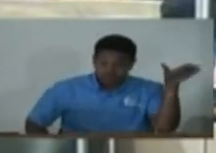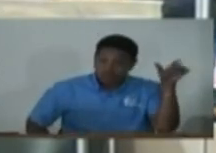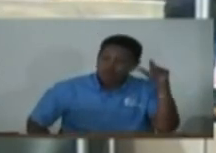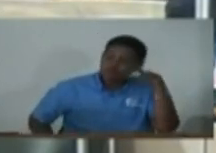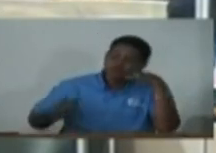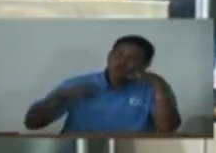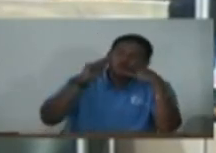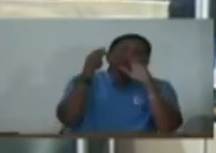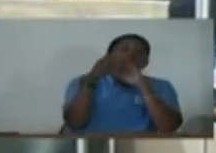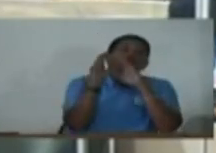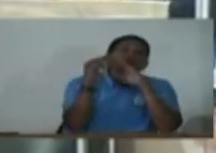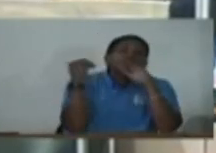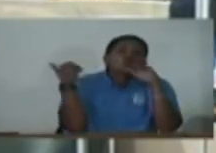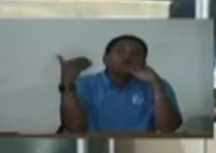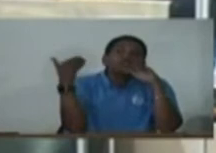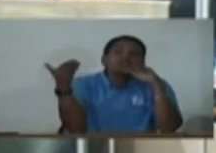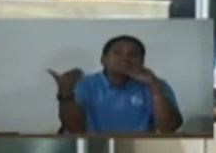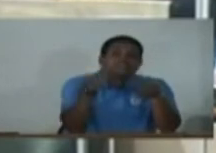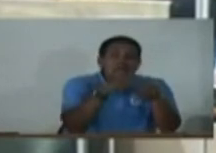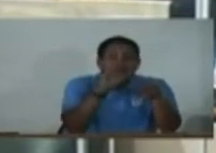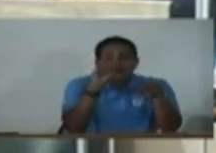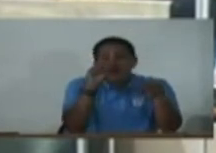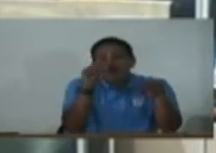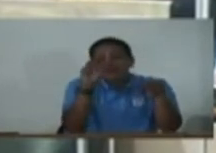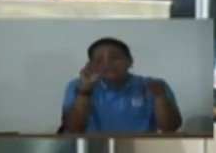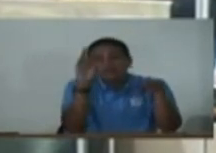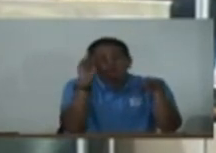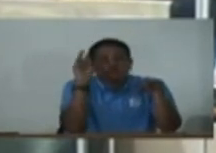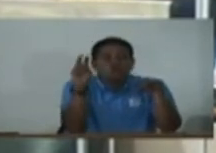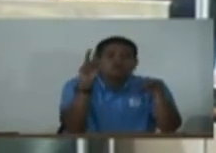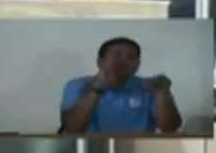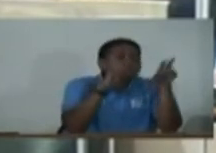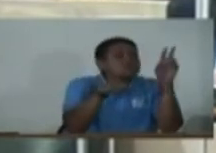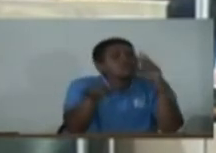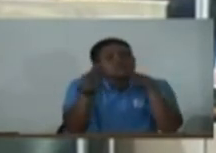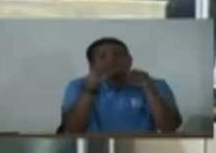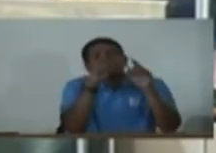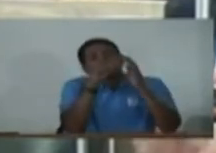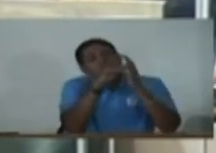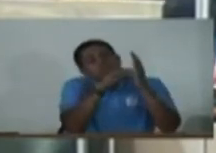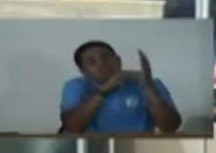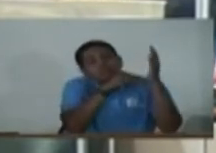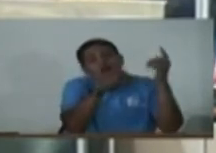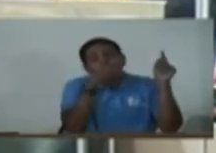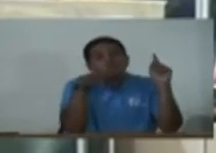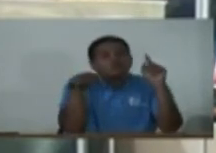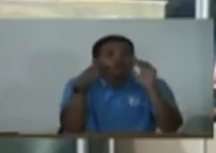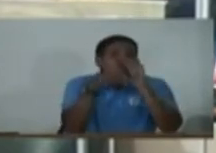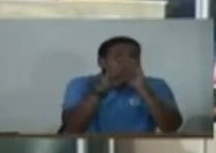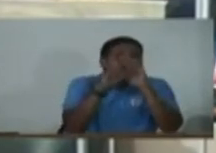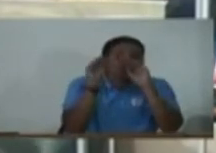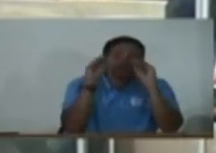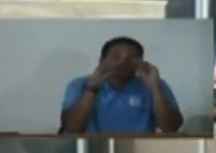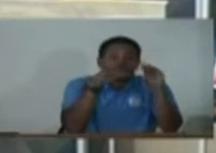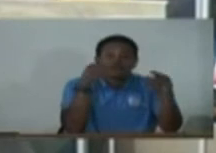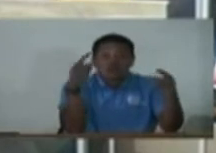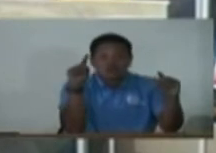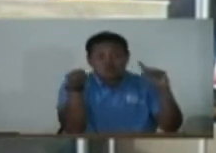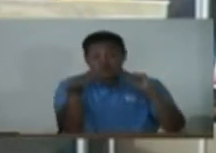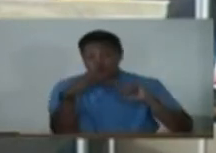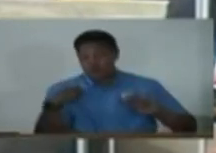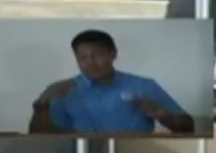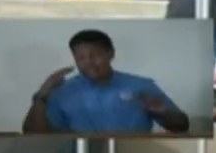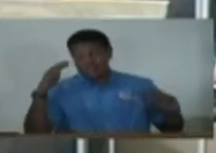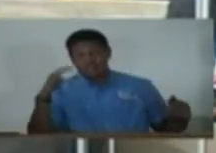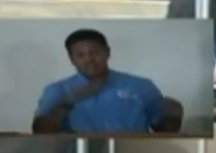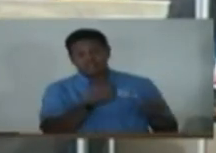reviewing. The ODPM will be going around visiting, making the reports, and we will review. And once we see that